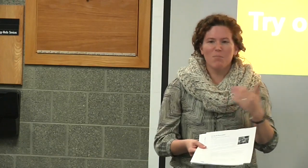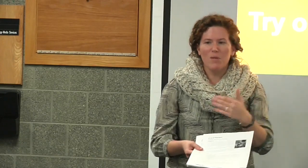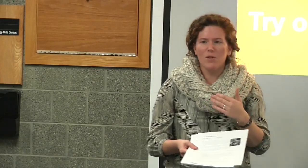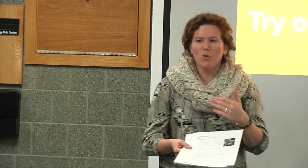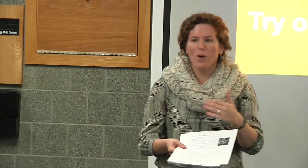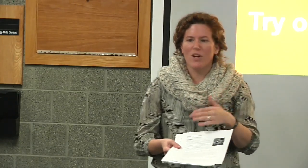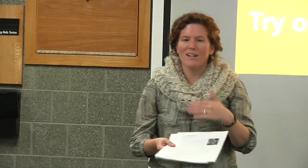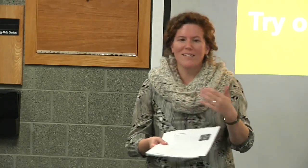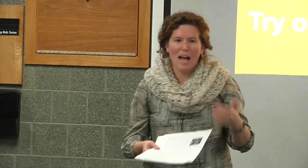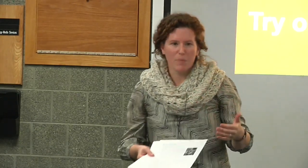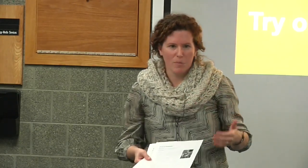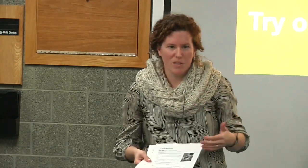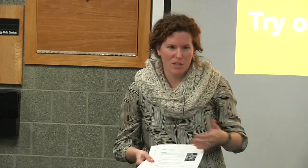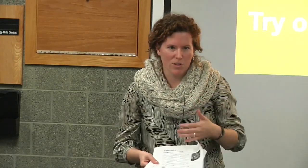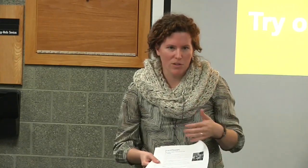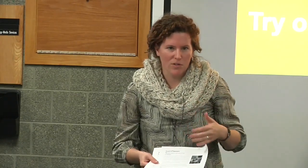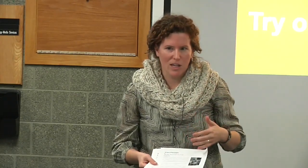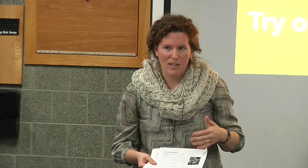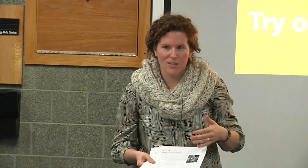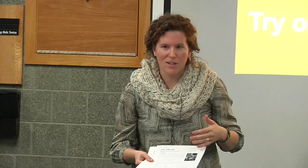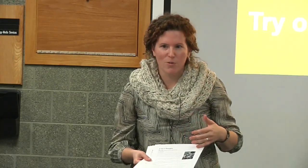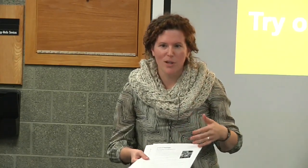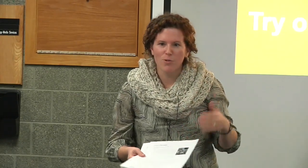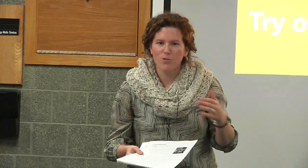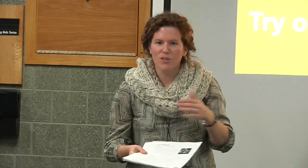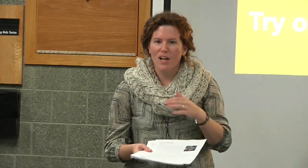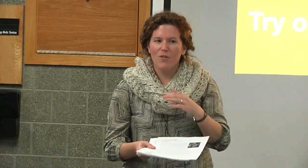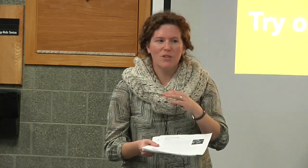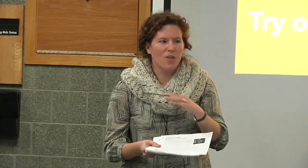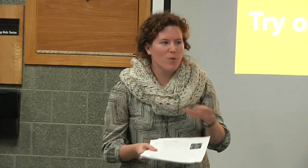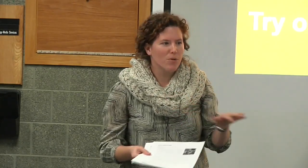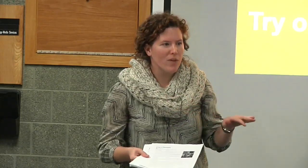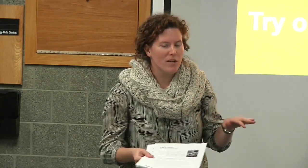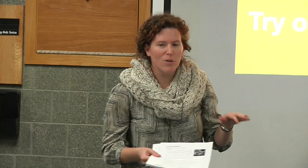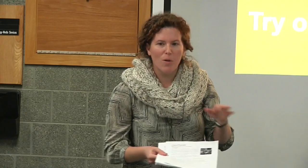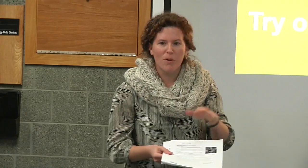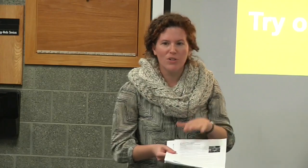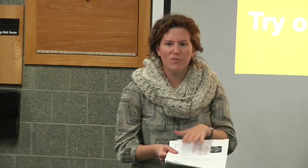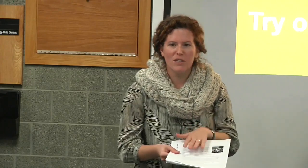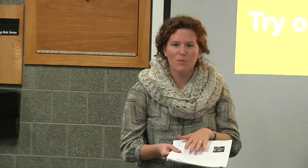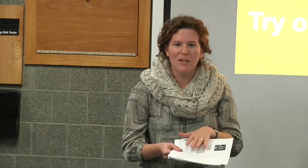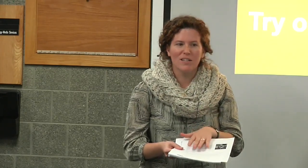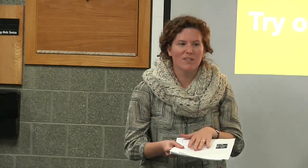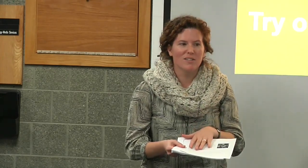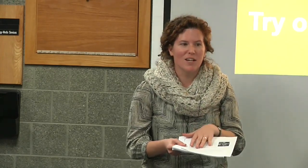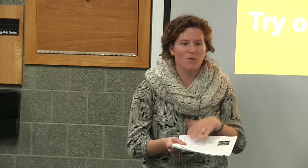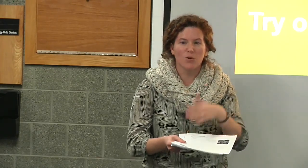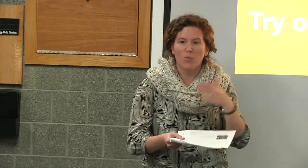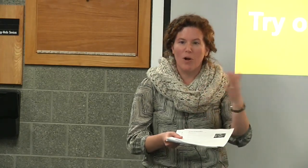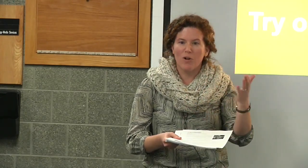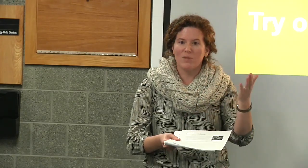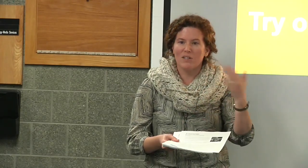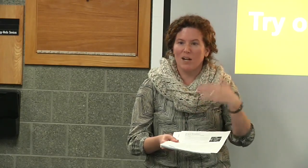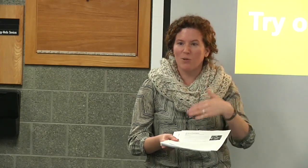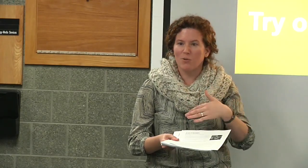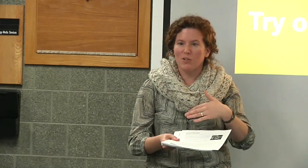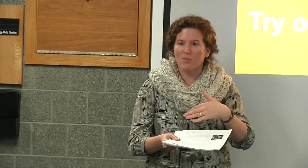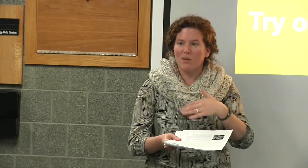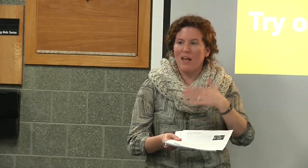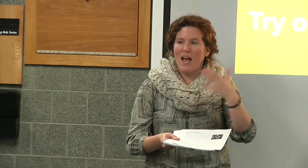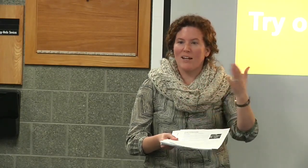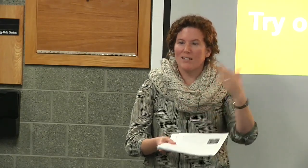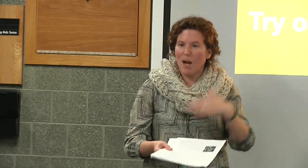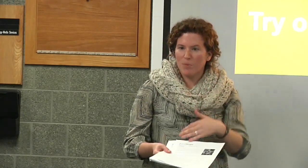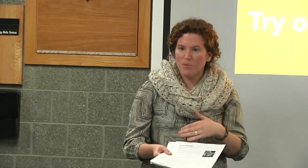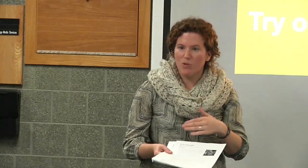is that maybe you want to adapt the materials of the case study, right? So there's nothing preventing you. A bunch of these basically say that you're welcome to download